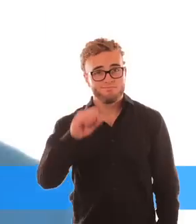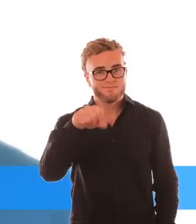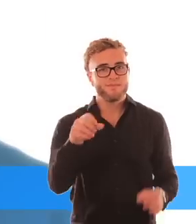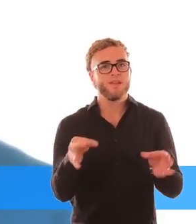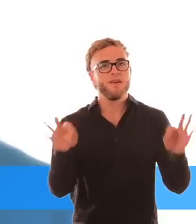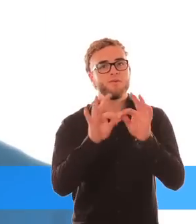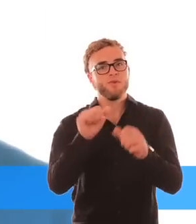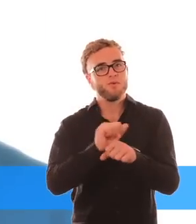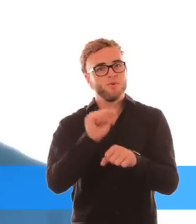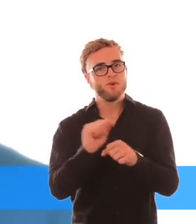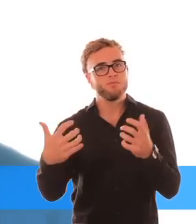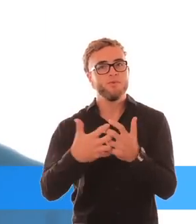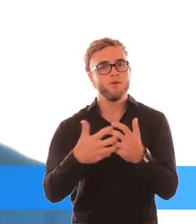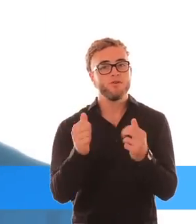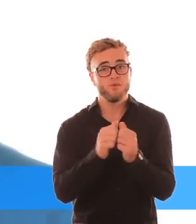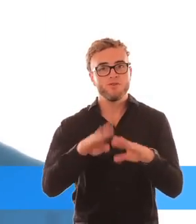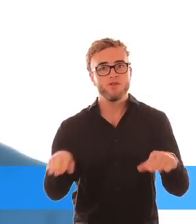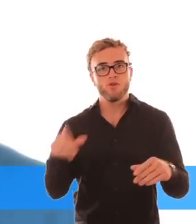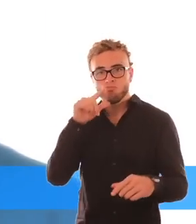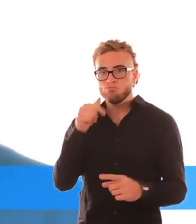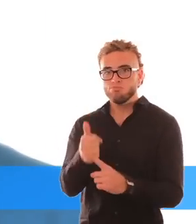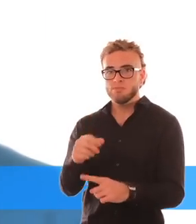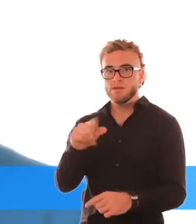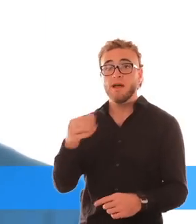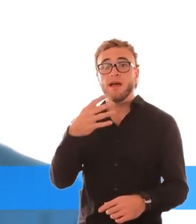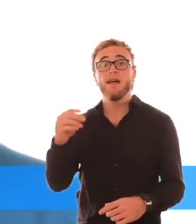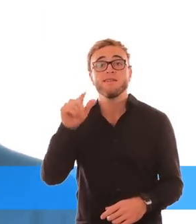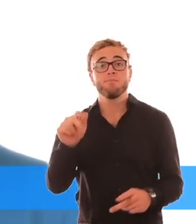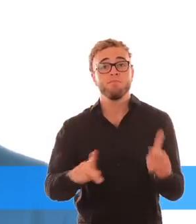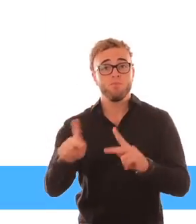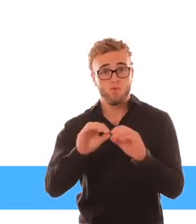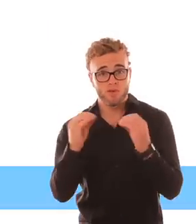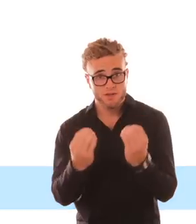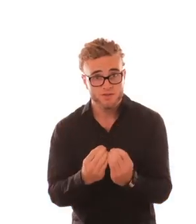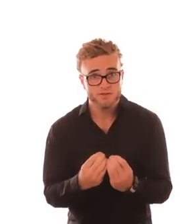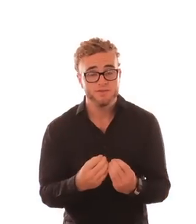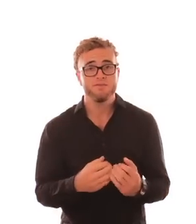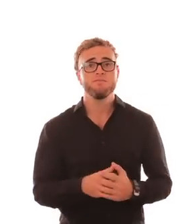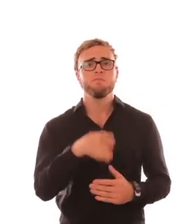It is important to work in partnership with children with disabilities and disabled people's organizations.